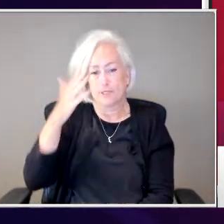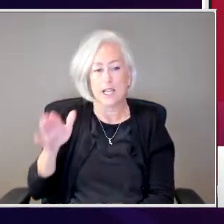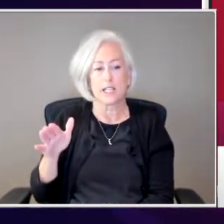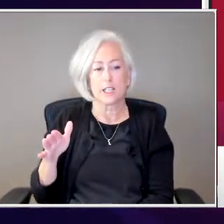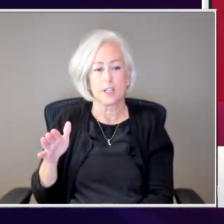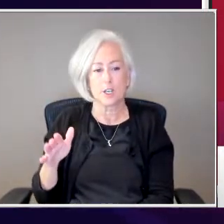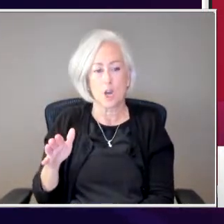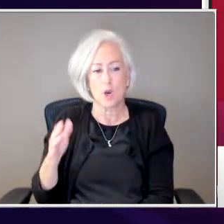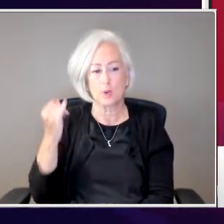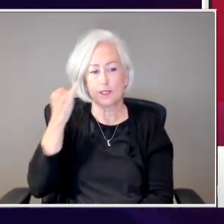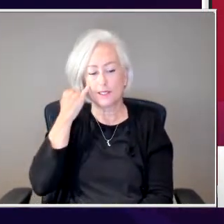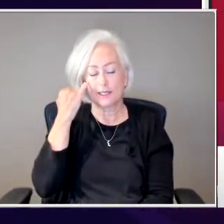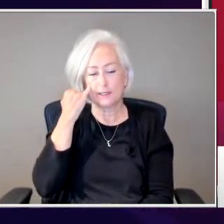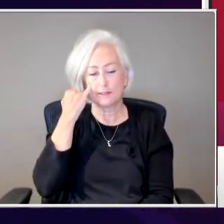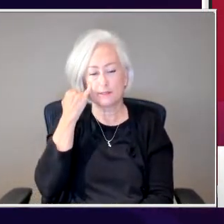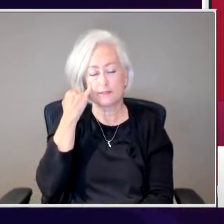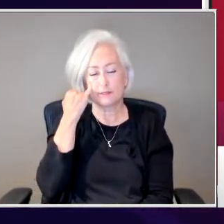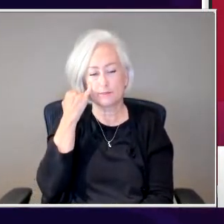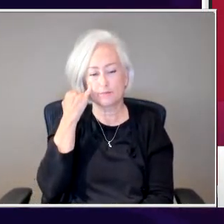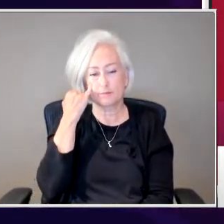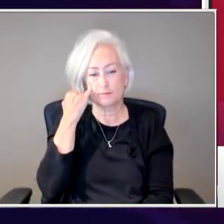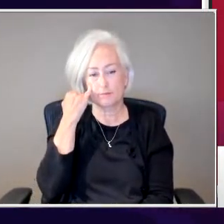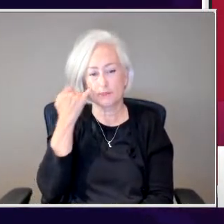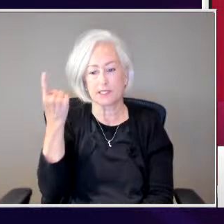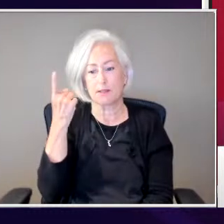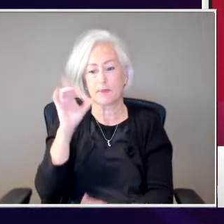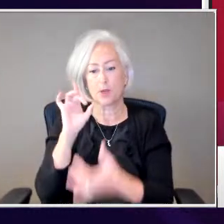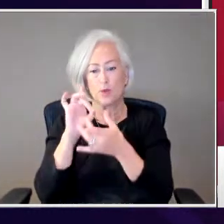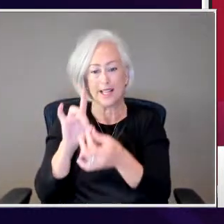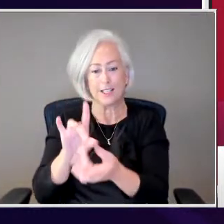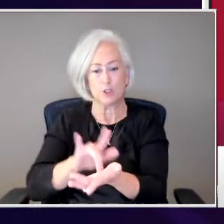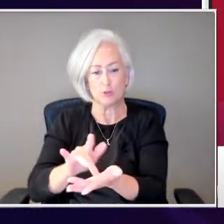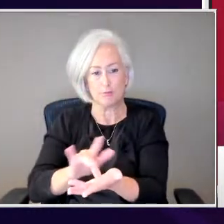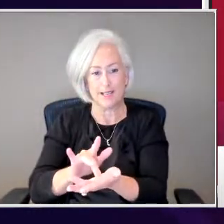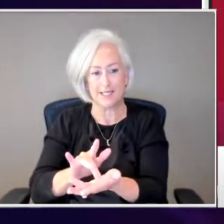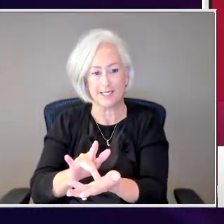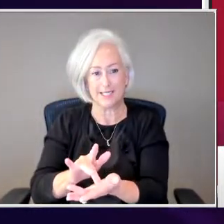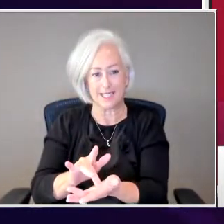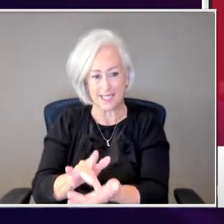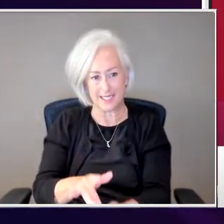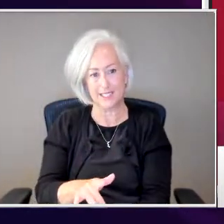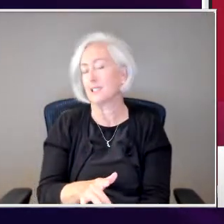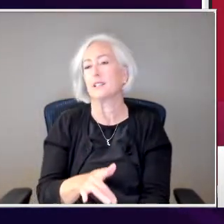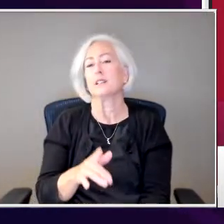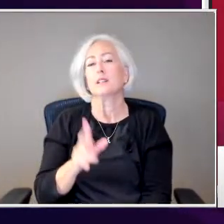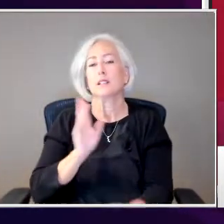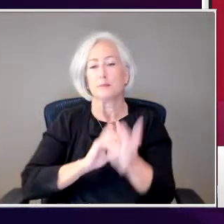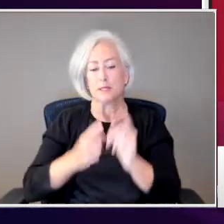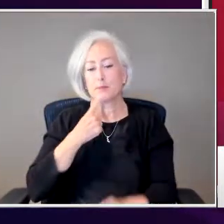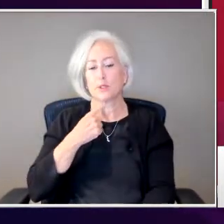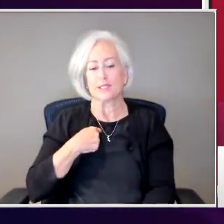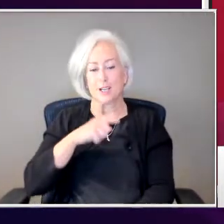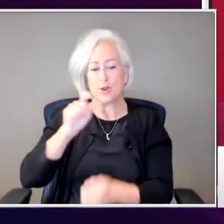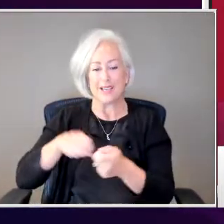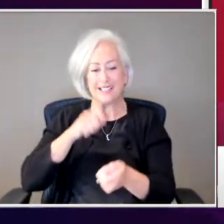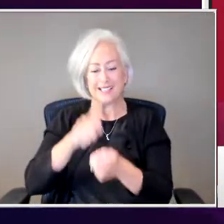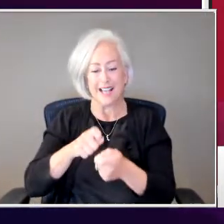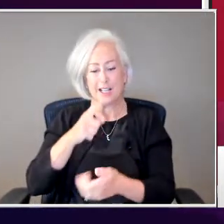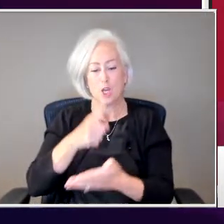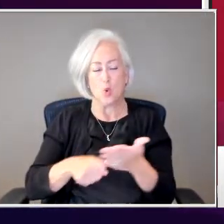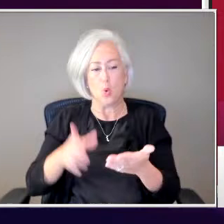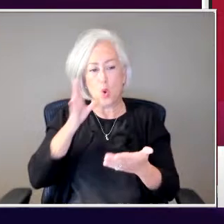were something in medicine. You get informed consent, so people tell you exactly what's going to happen and what the risks are and how you're going to